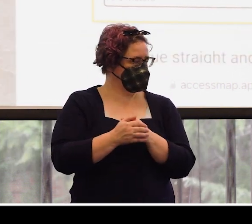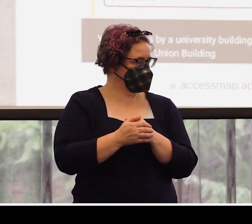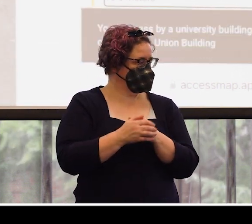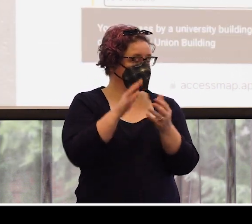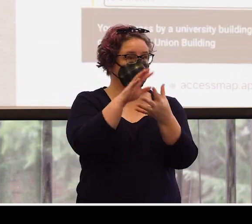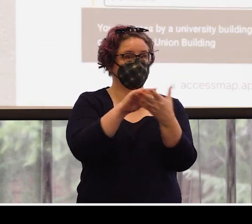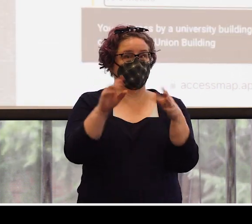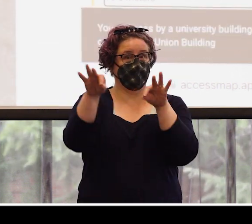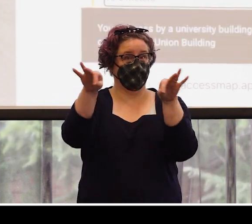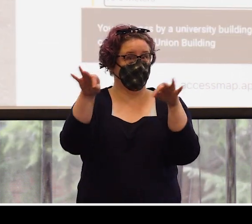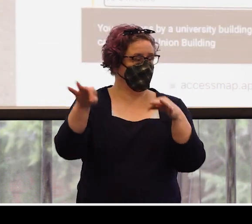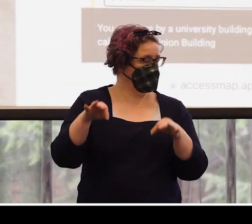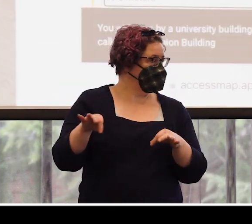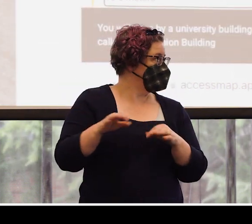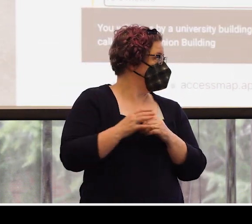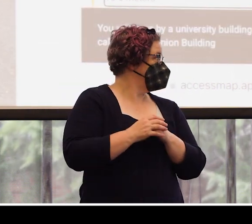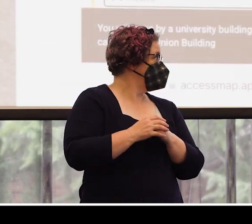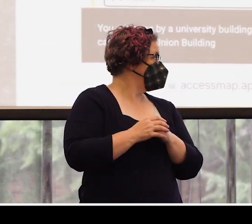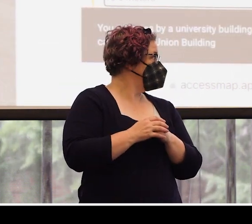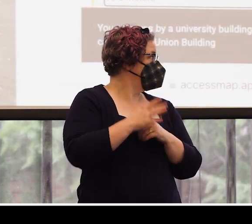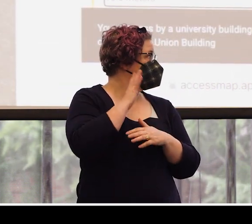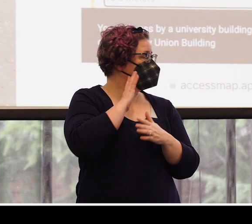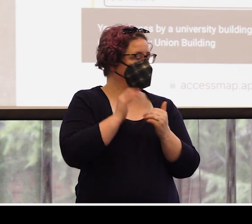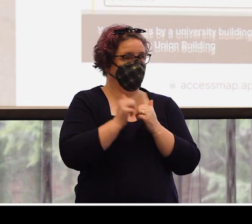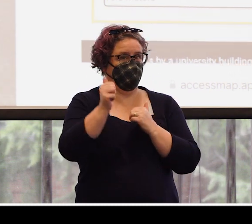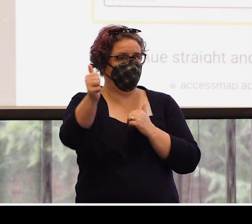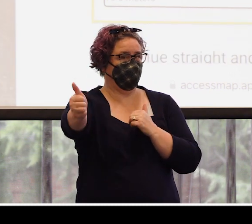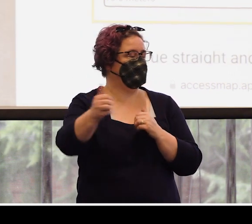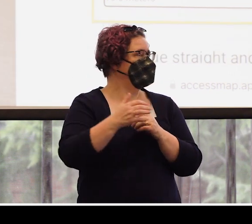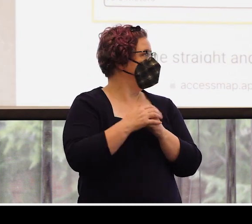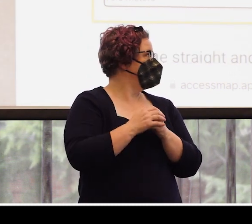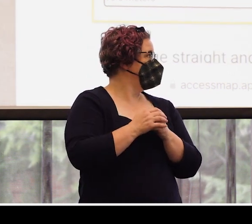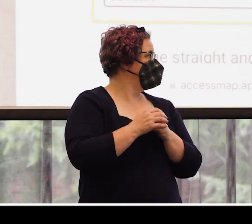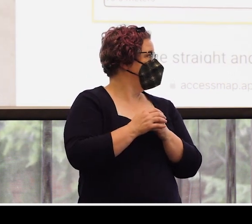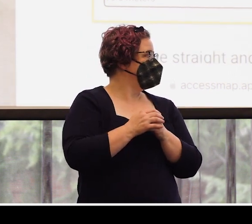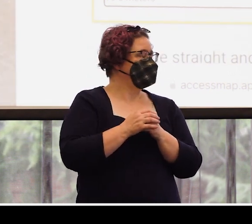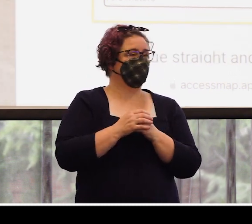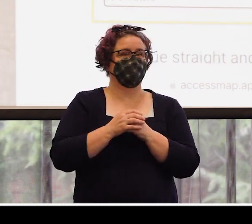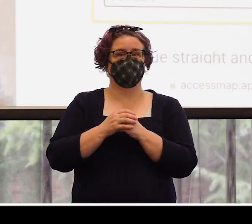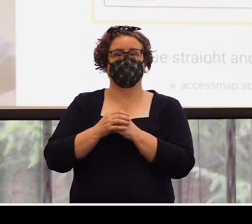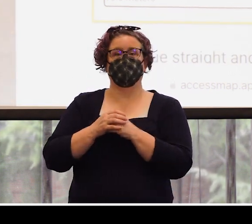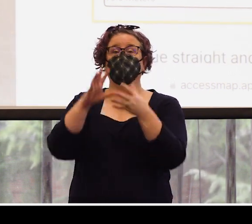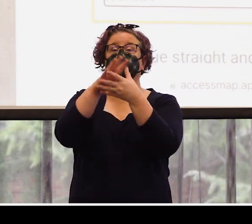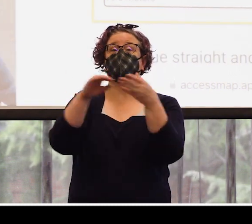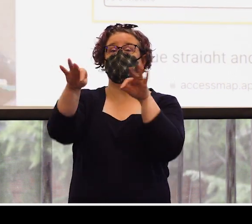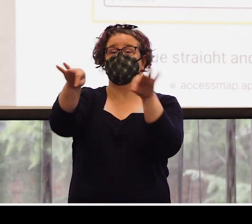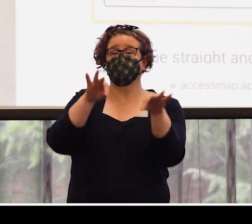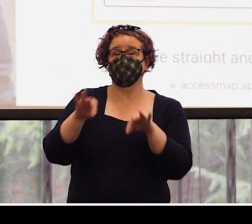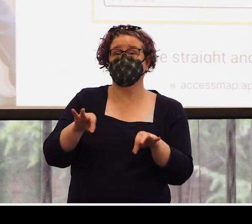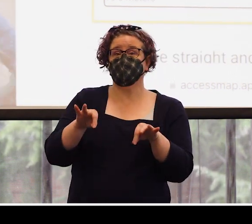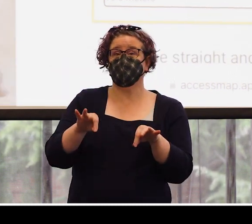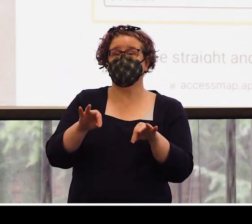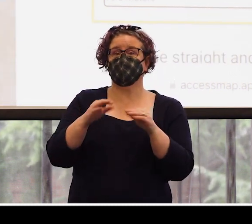The narration will advance. The narration advances as he moves in space.